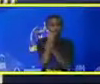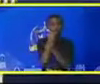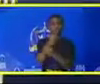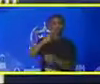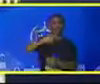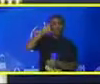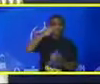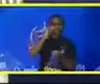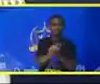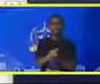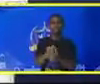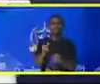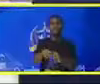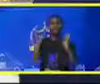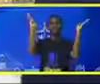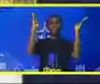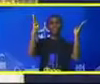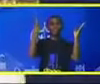way.